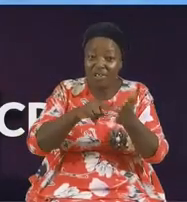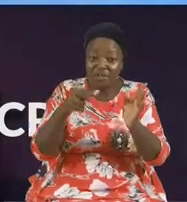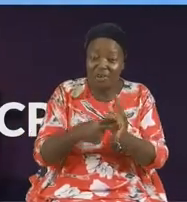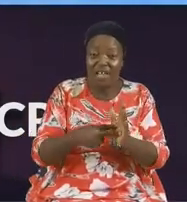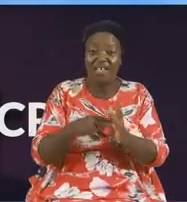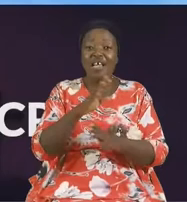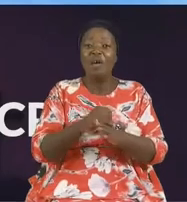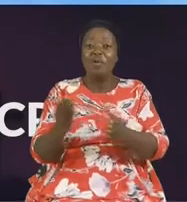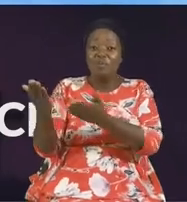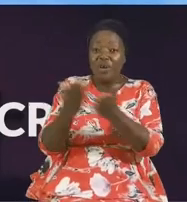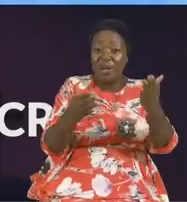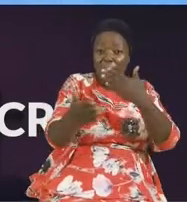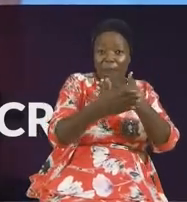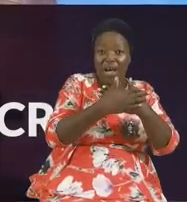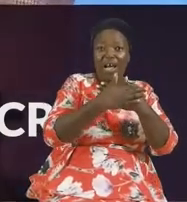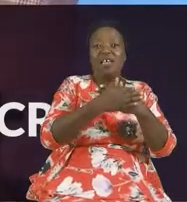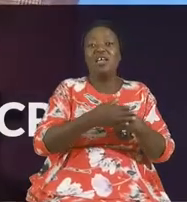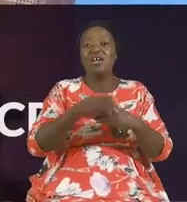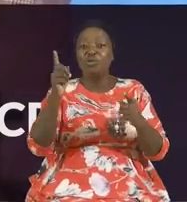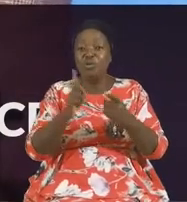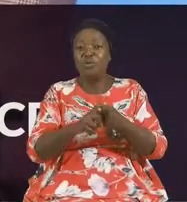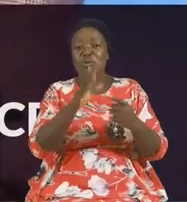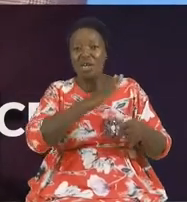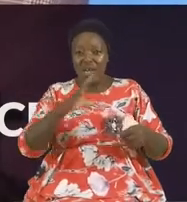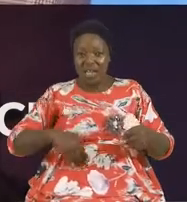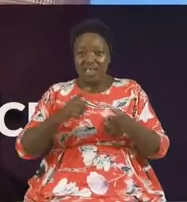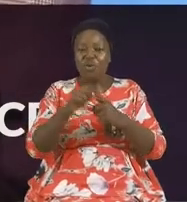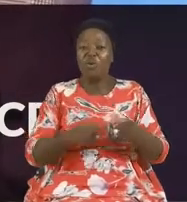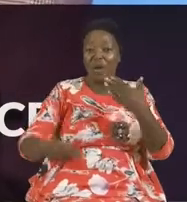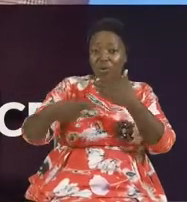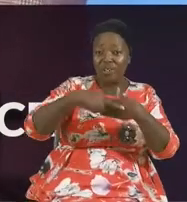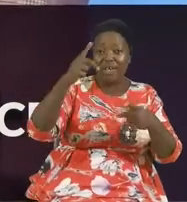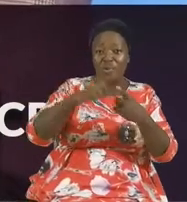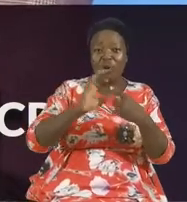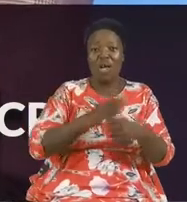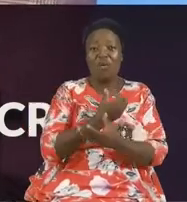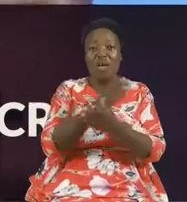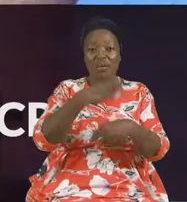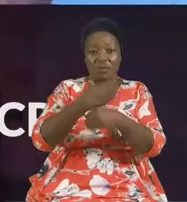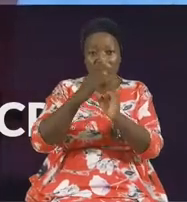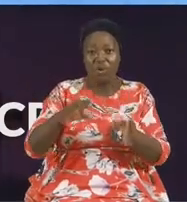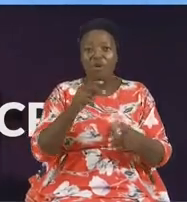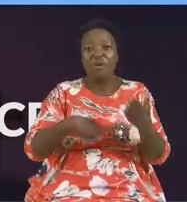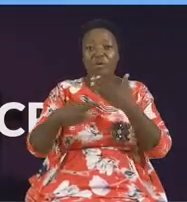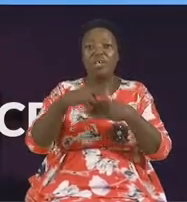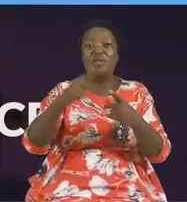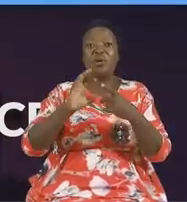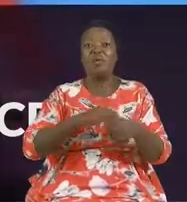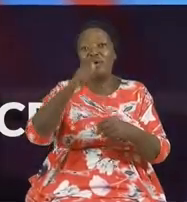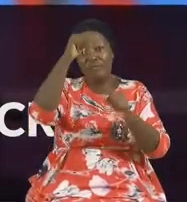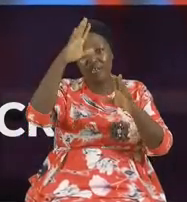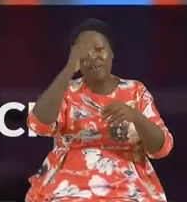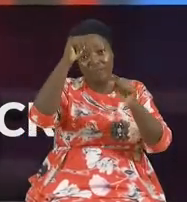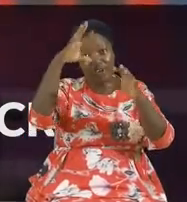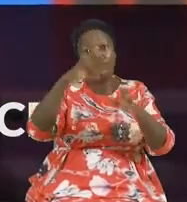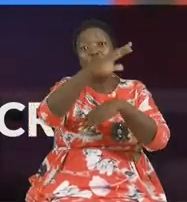because of that, you are reconciled unto the Father. Reconciled unto our Creator. Reconciled